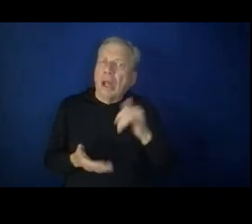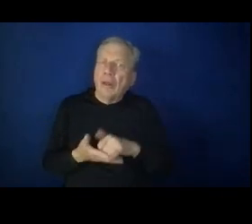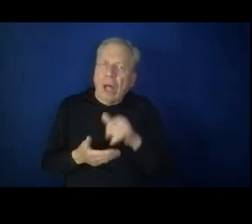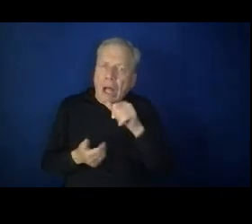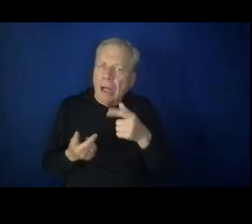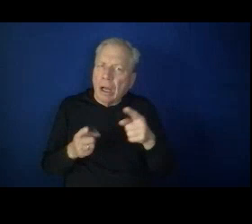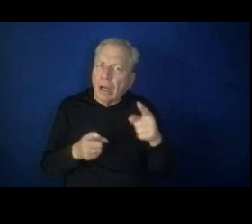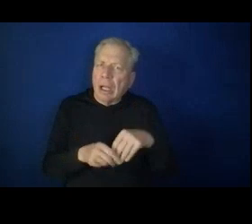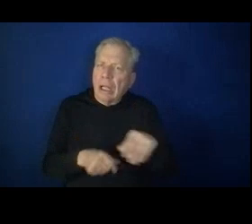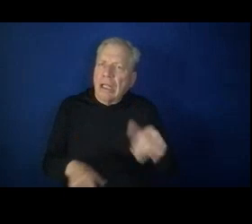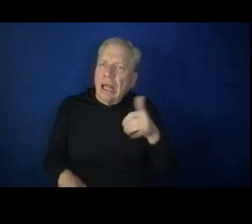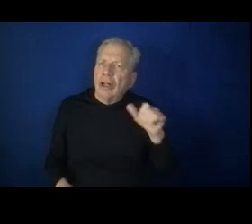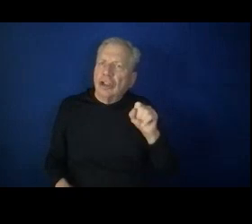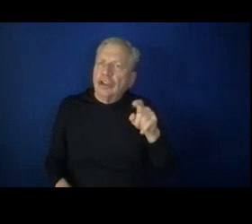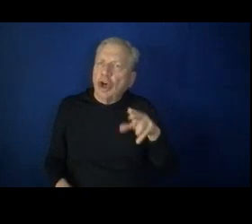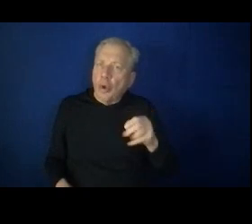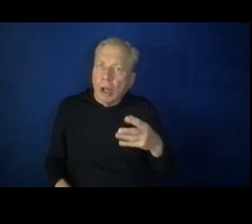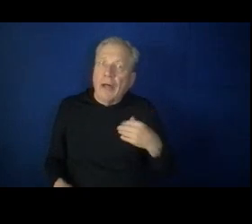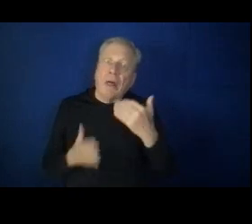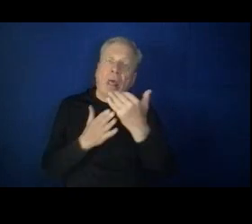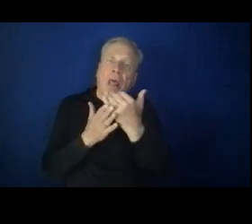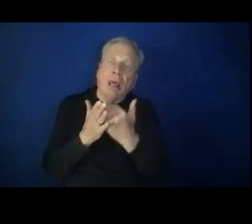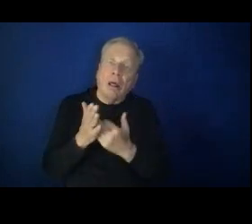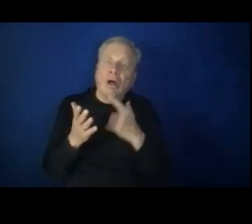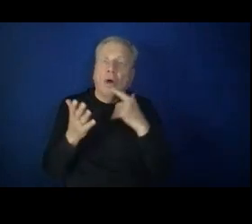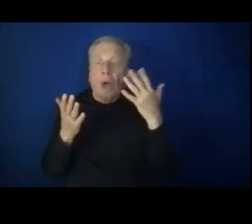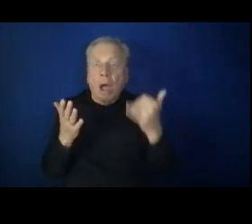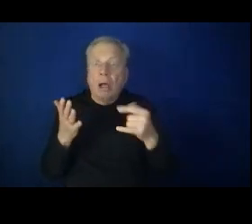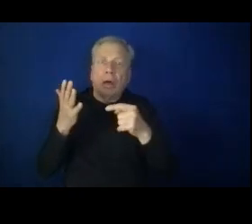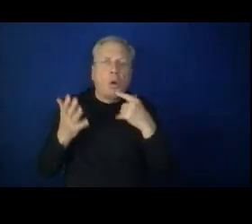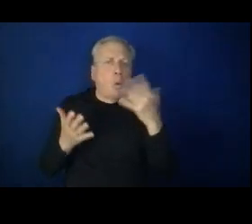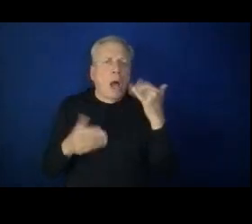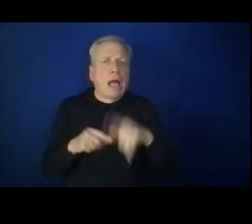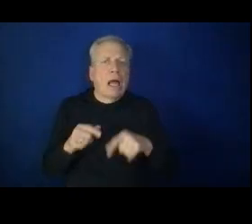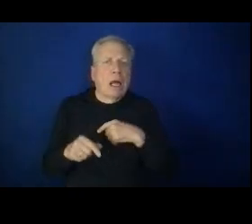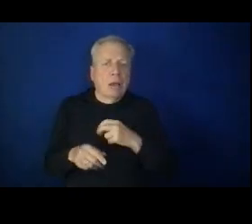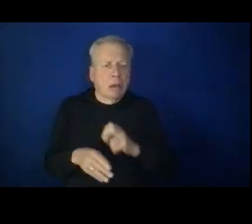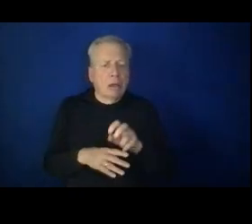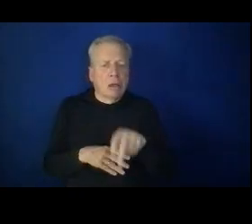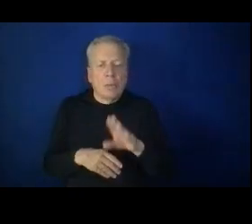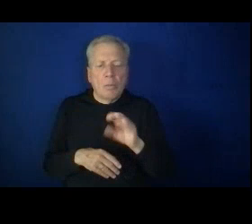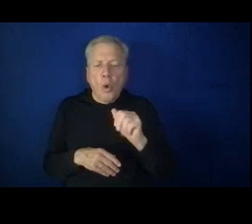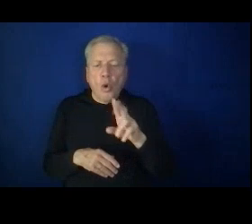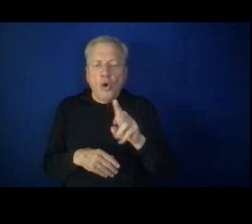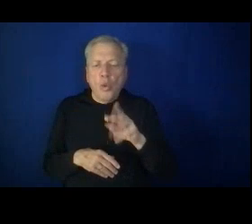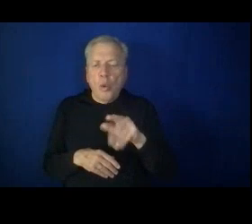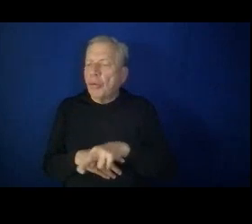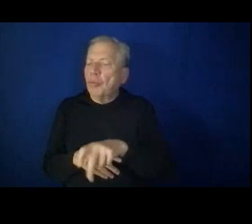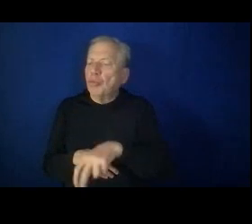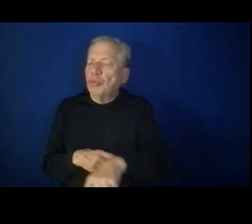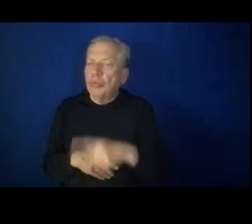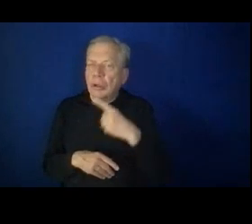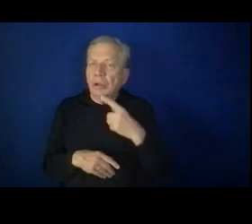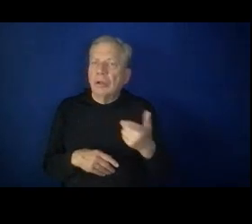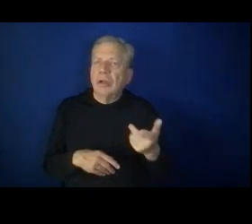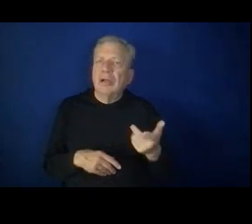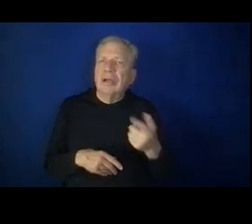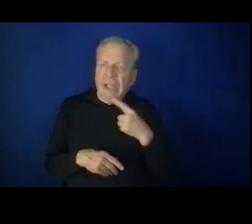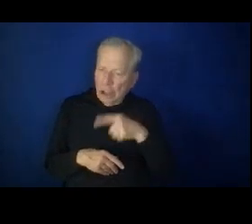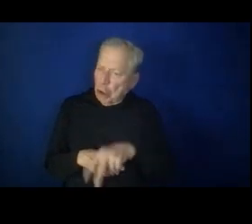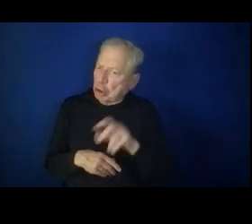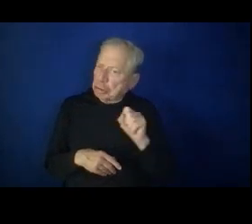Yellowstone? And then we could go into the list of why the dog, but why can't we just step off the boardwalk right here? It looks like it looks safe